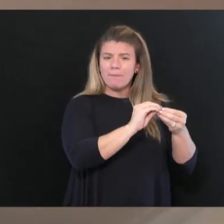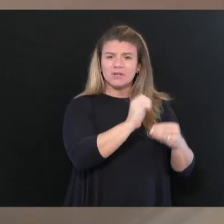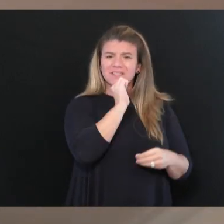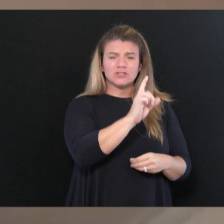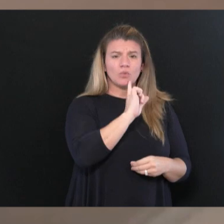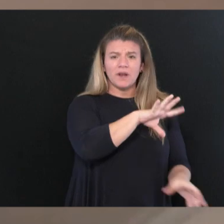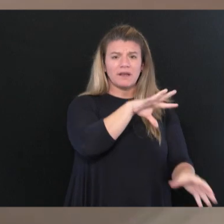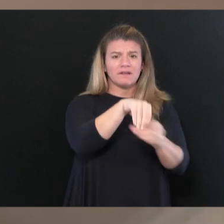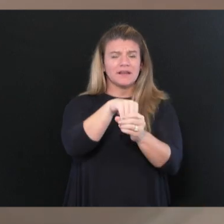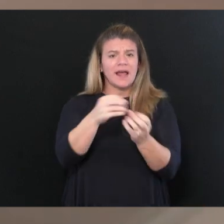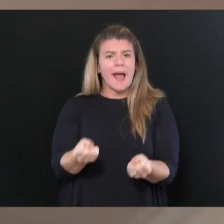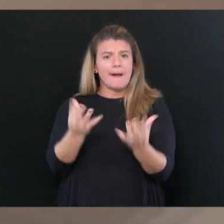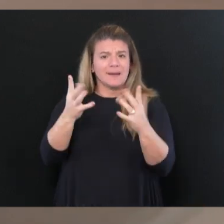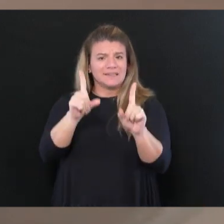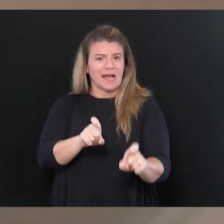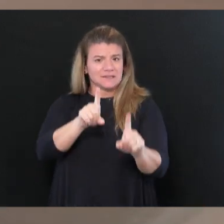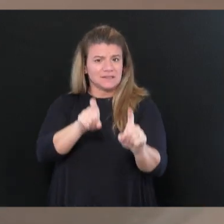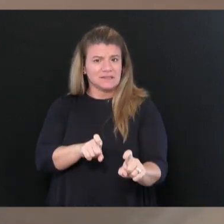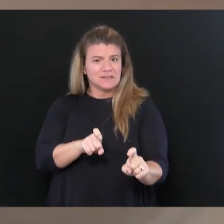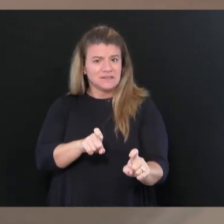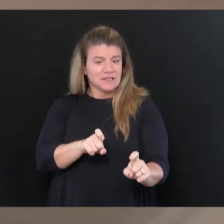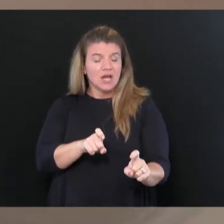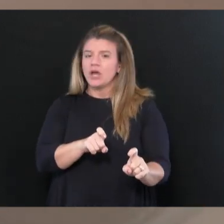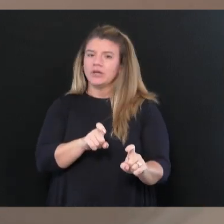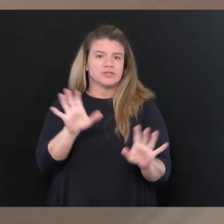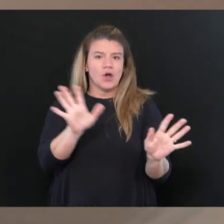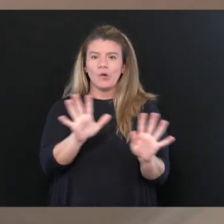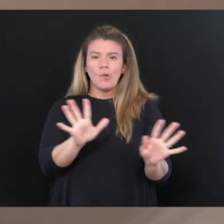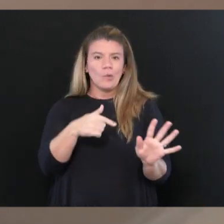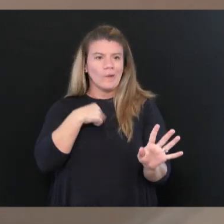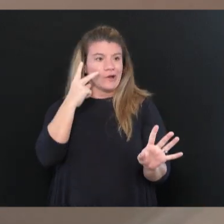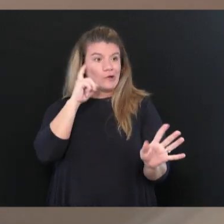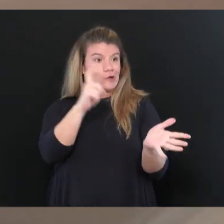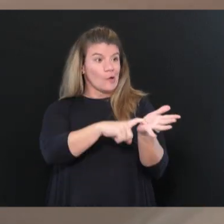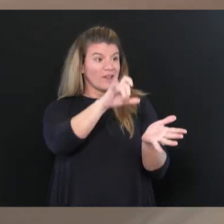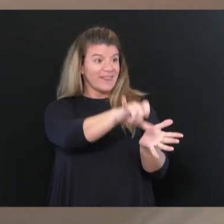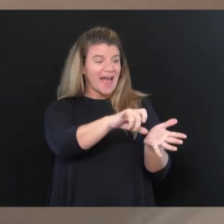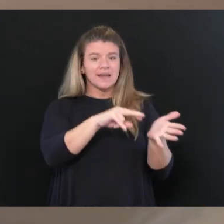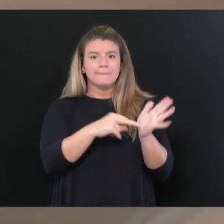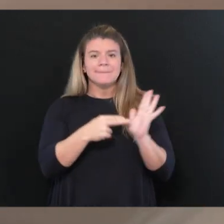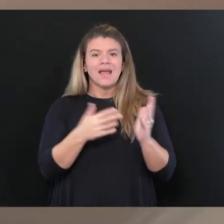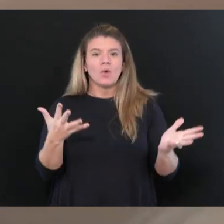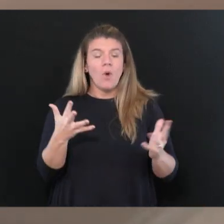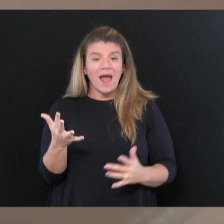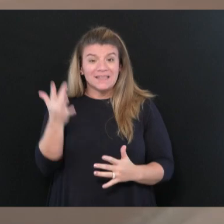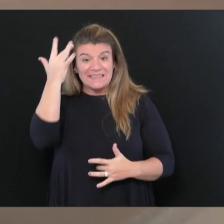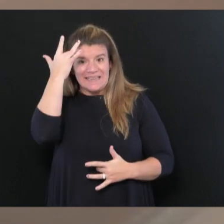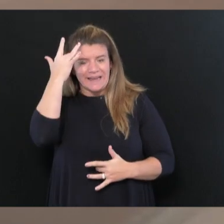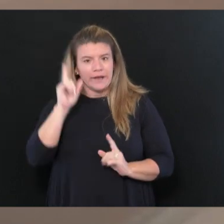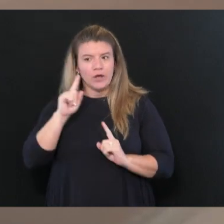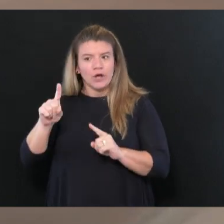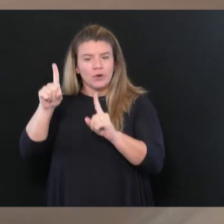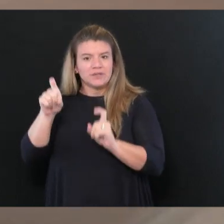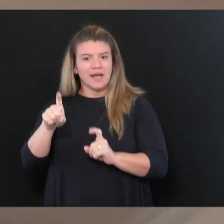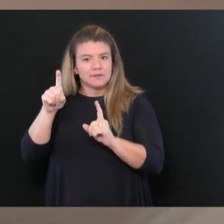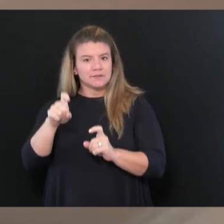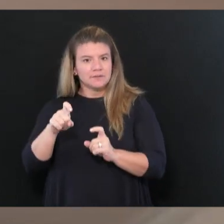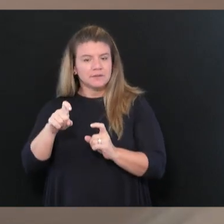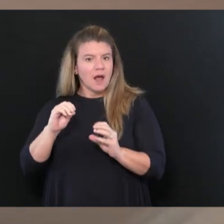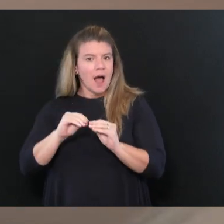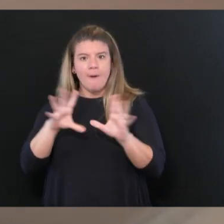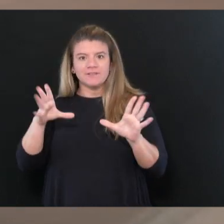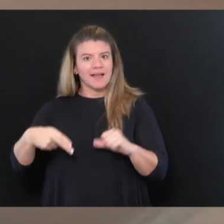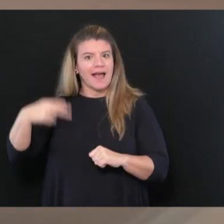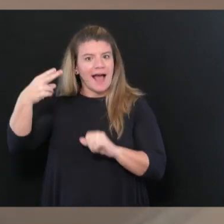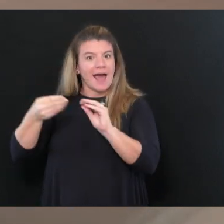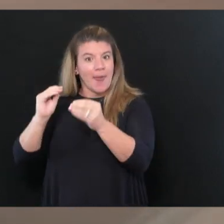tests that you do. And so as we looked at that, we saw only sicker people getting tested. About half the number of people ultimately